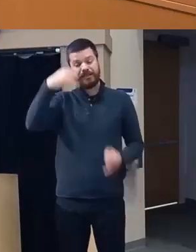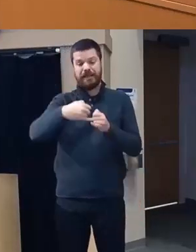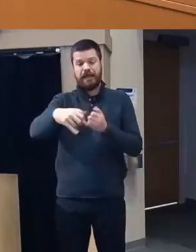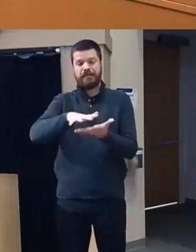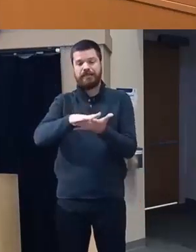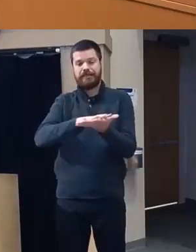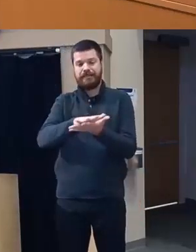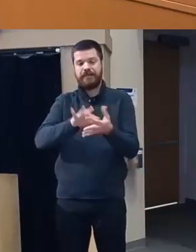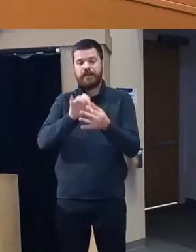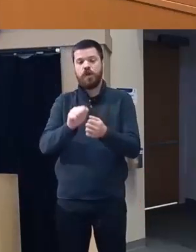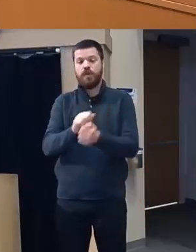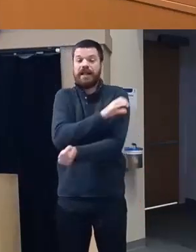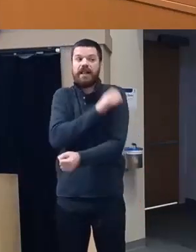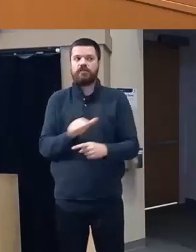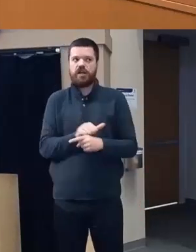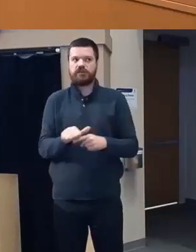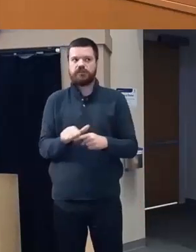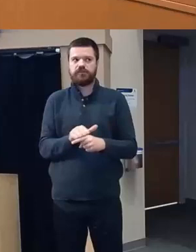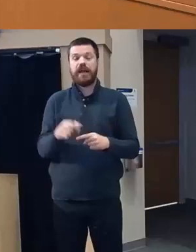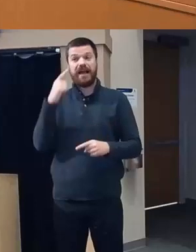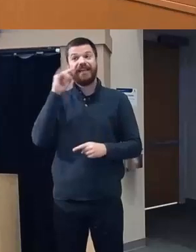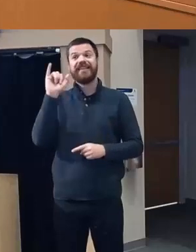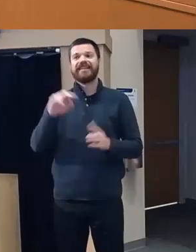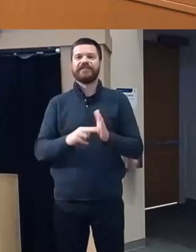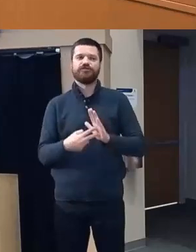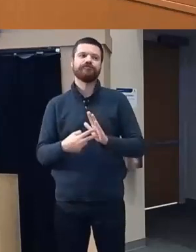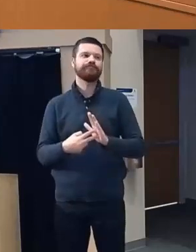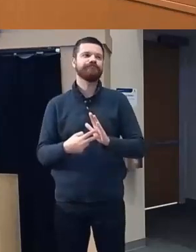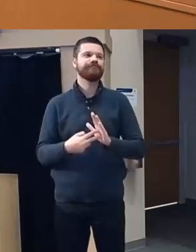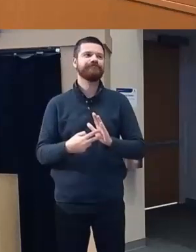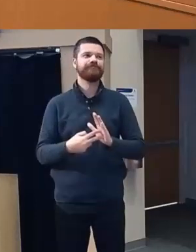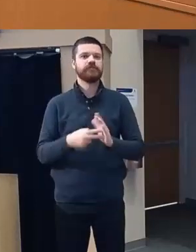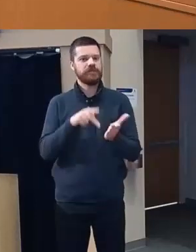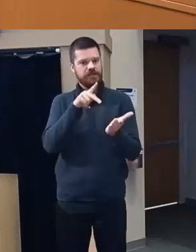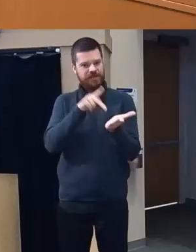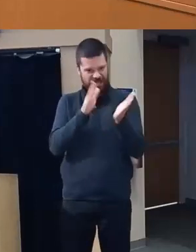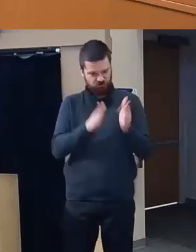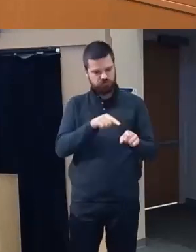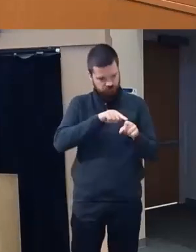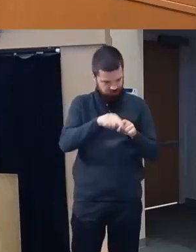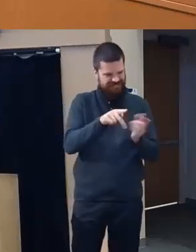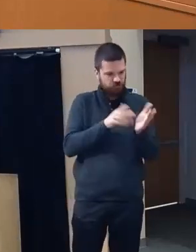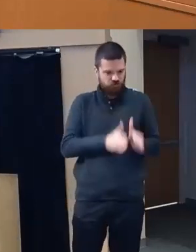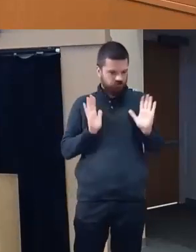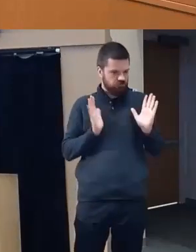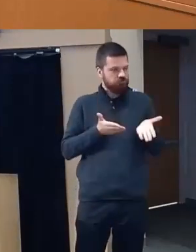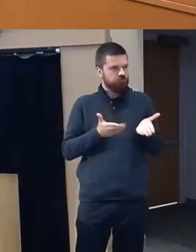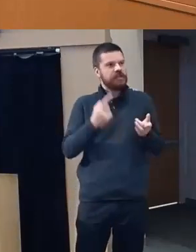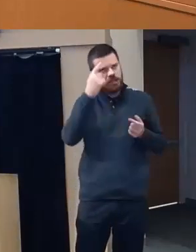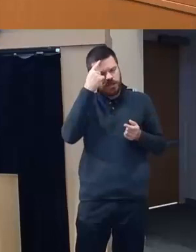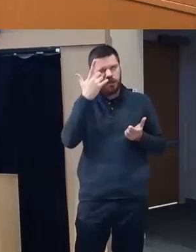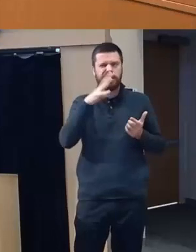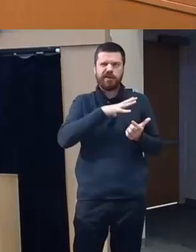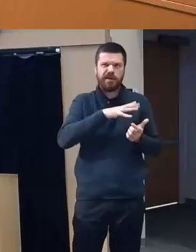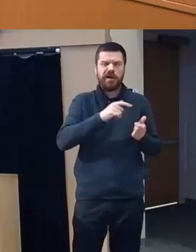comes to clinical practice. I think some of that is intentional. Certainly a psychiatrist is a psychiatrist. And so when you're thinking about management